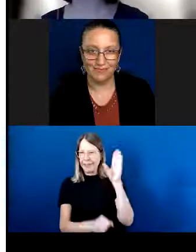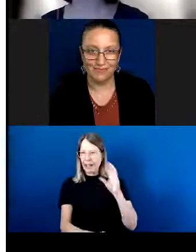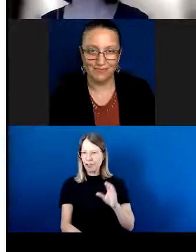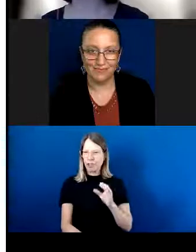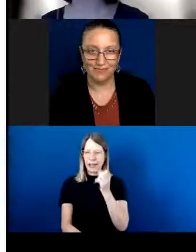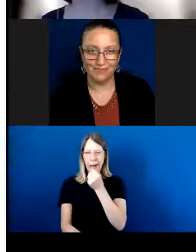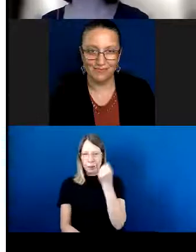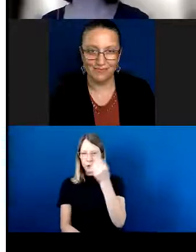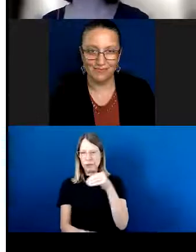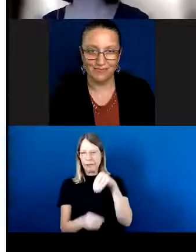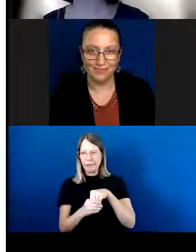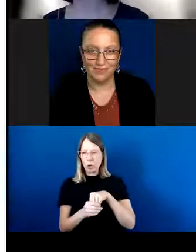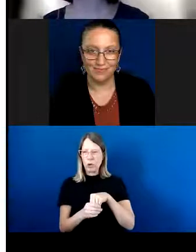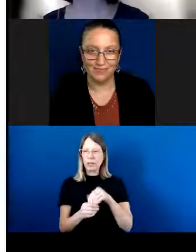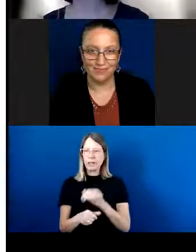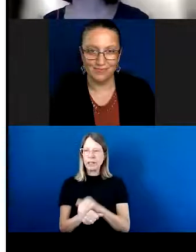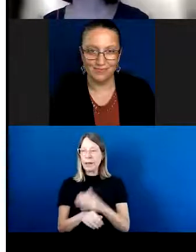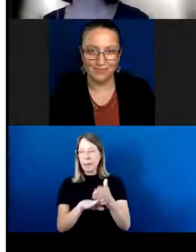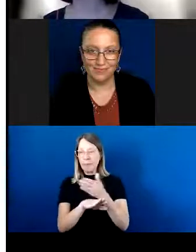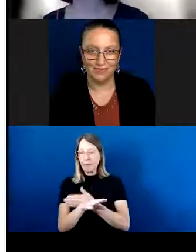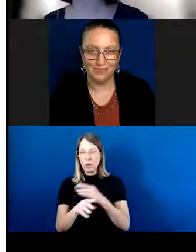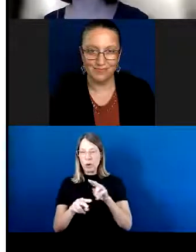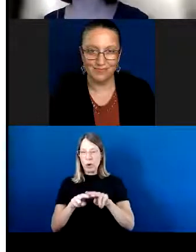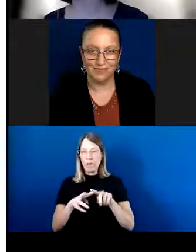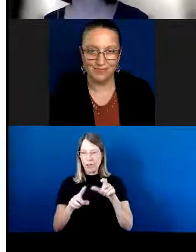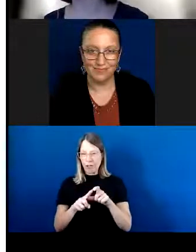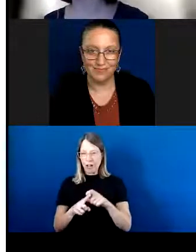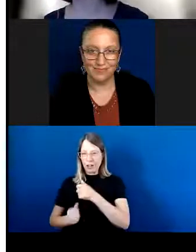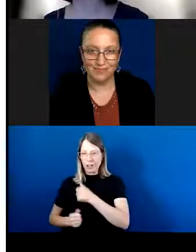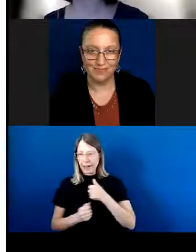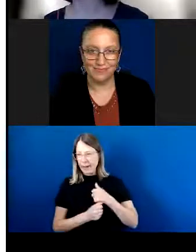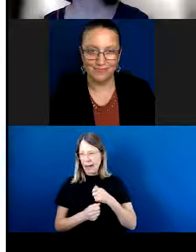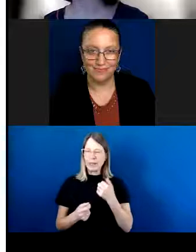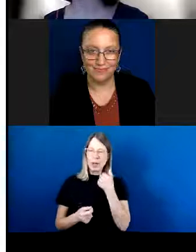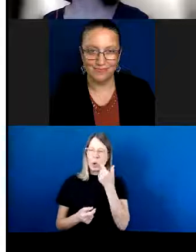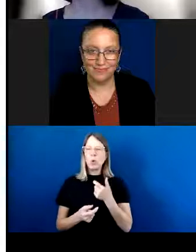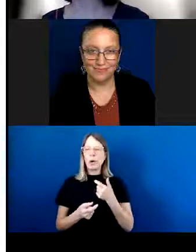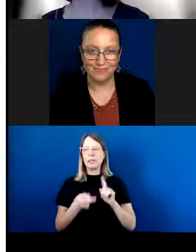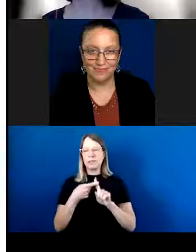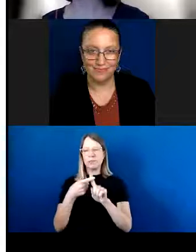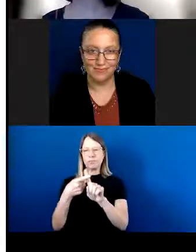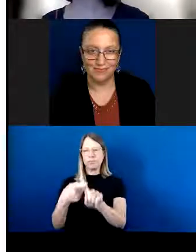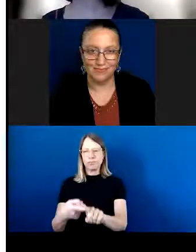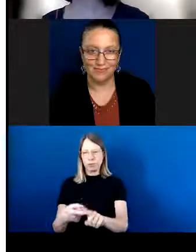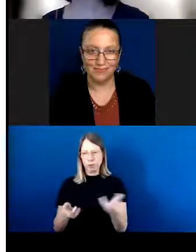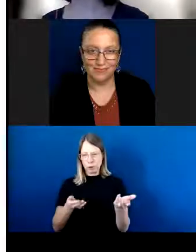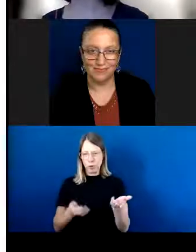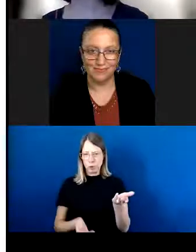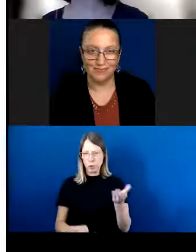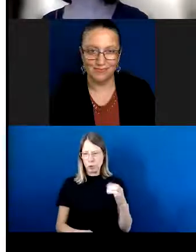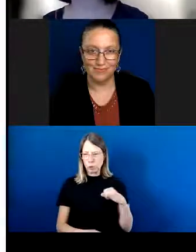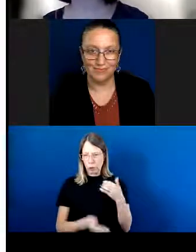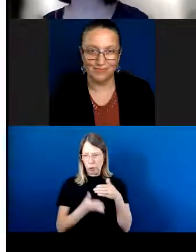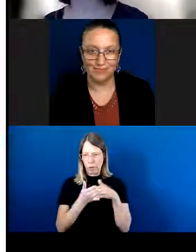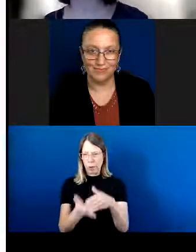in the state colonial forces before Federation and have proudly carried on the tradition of service. Aboriginal and Torres Strait Islander